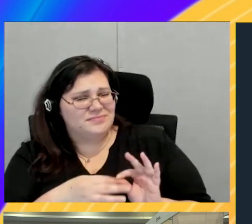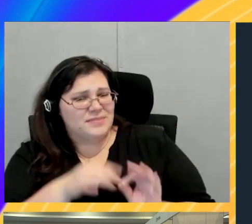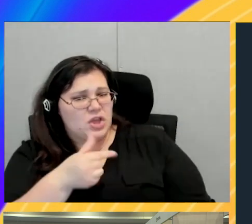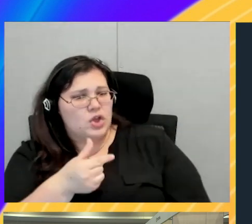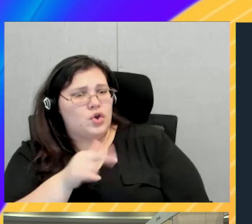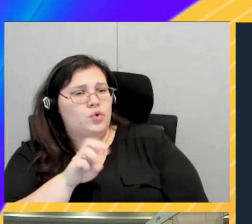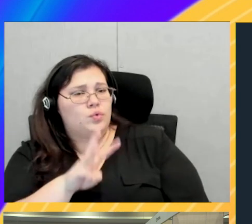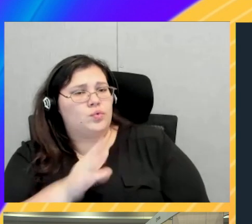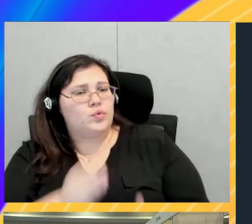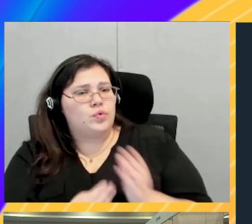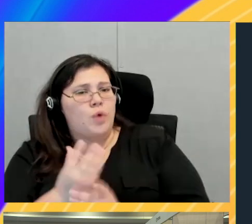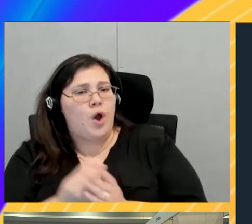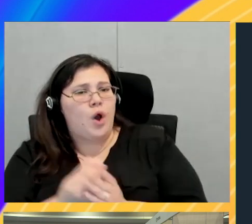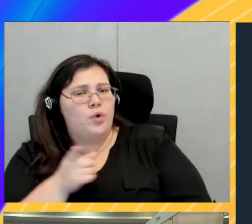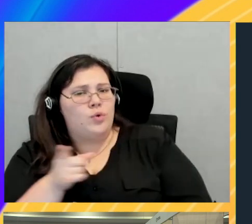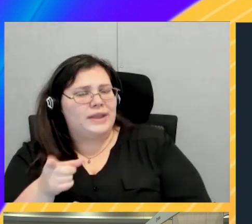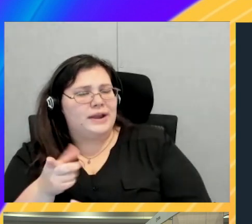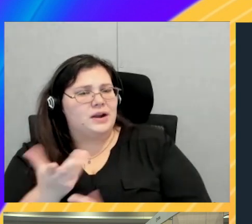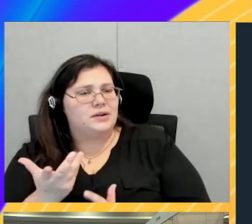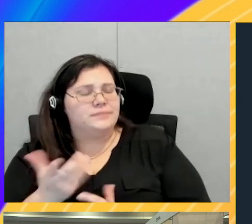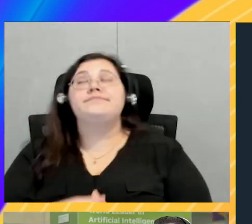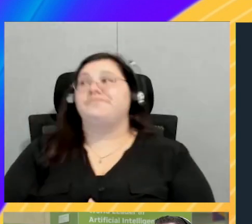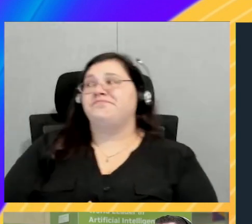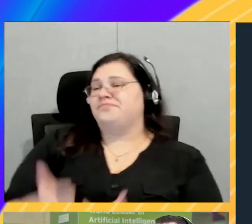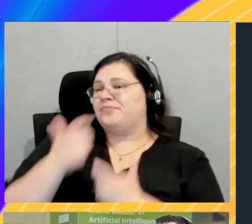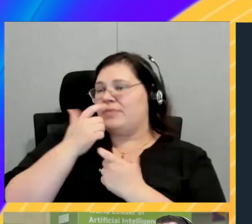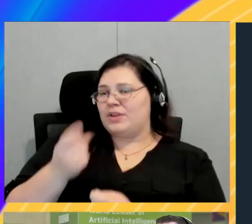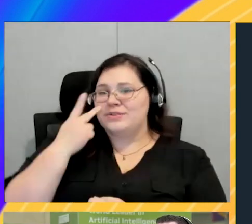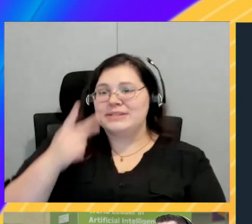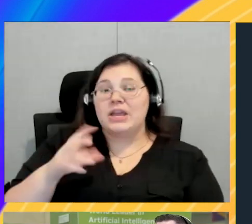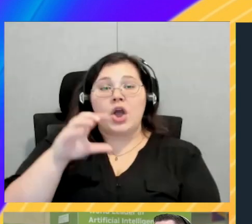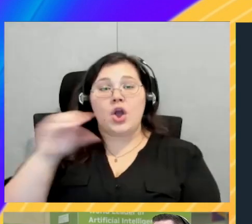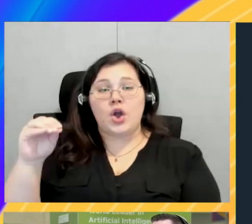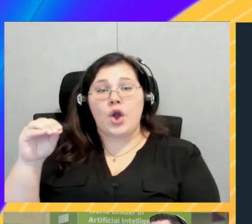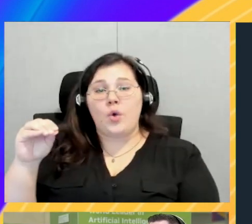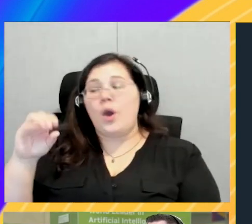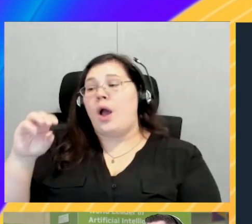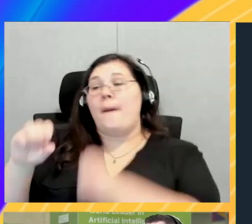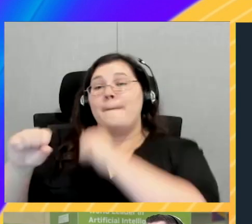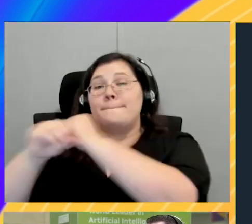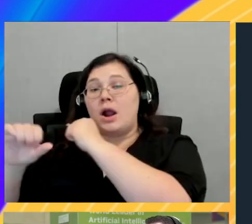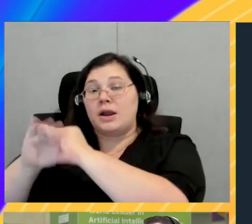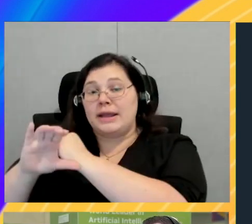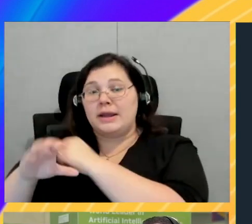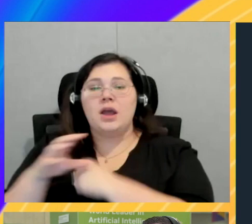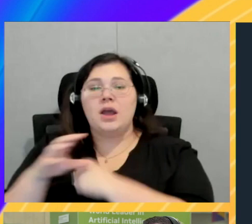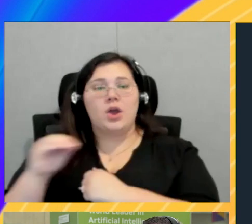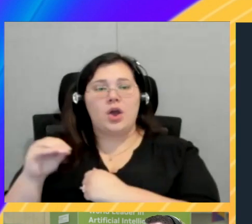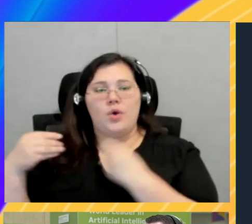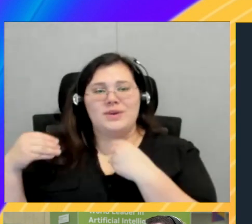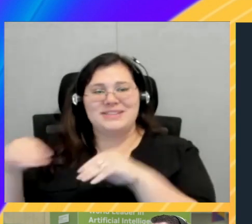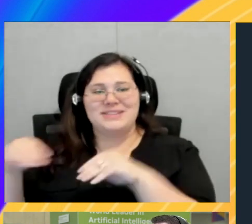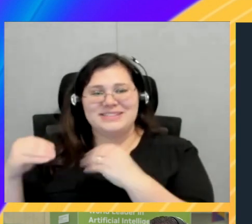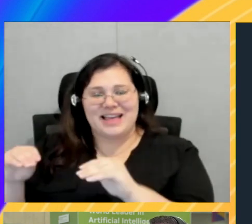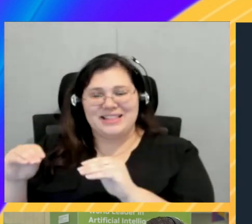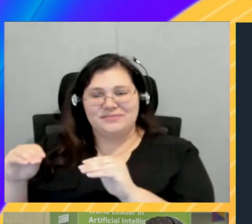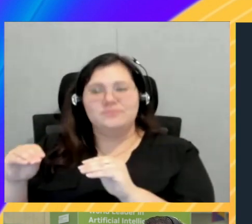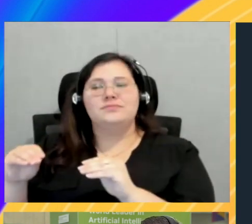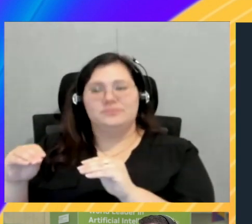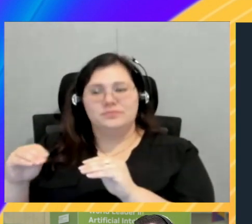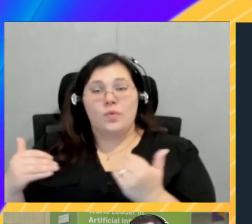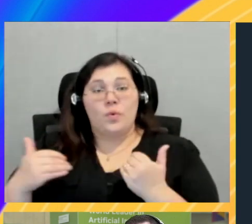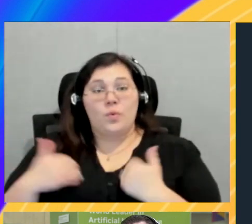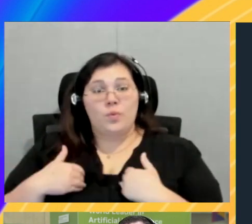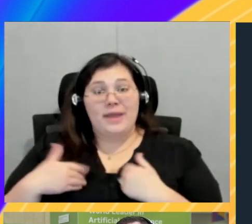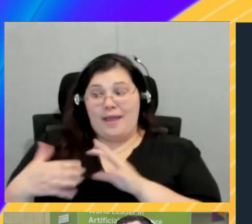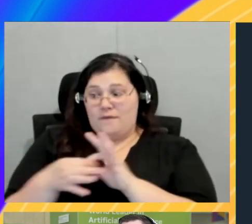interesting, we see co-marketing and co-selling. Yes. Also, we have those relationships with the partners that we talked